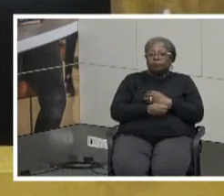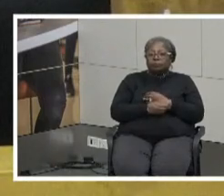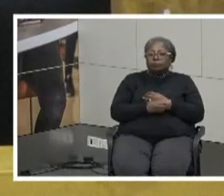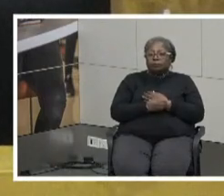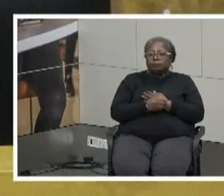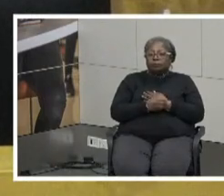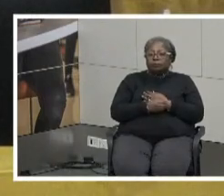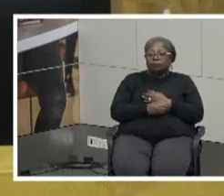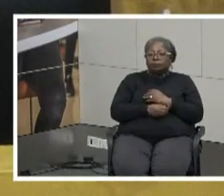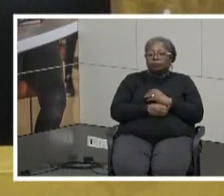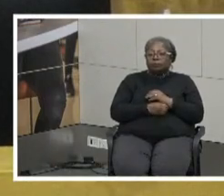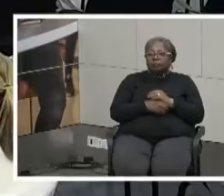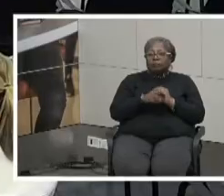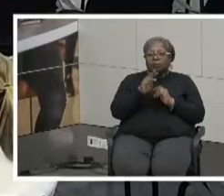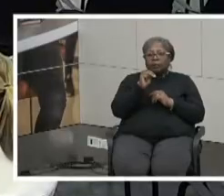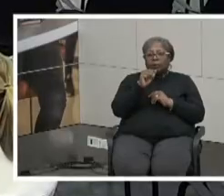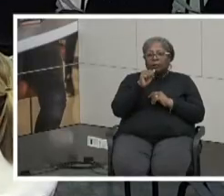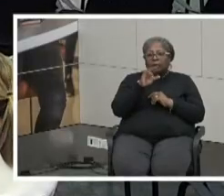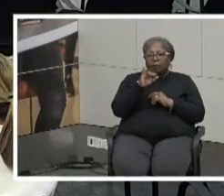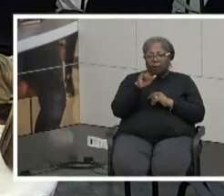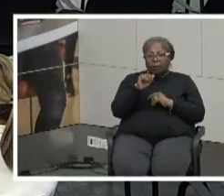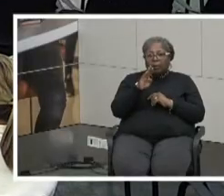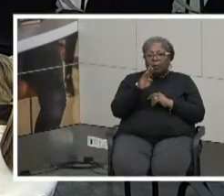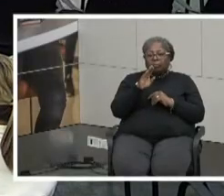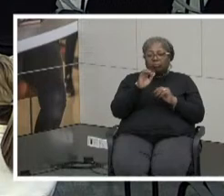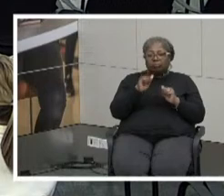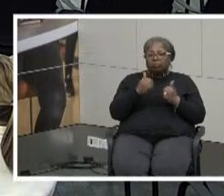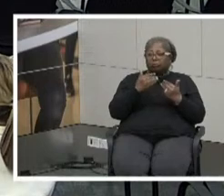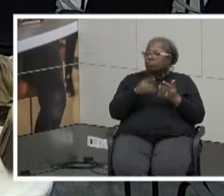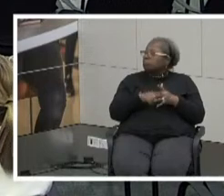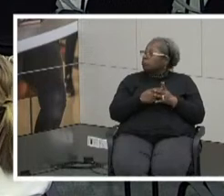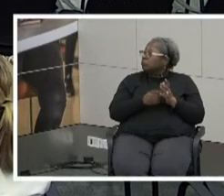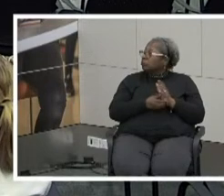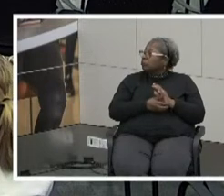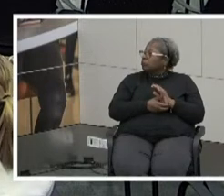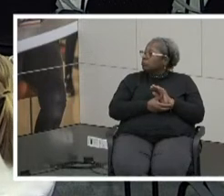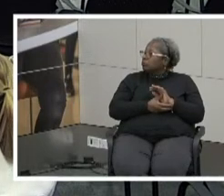Library Maria Bon please turn your camera on you may